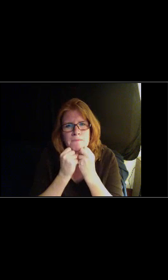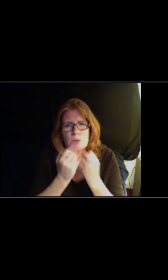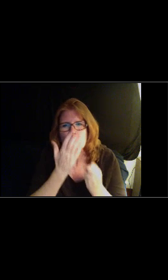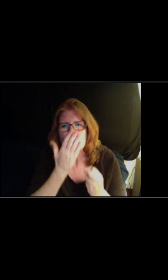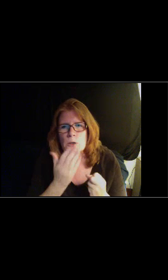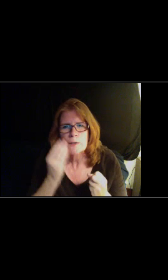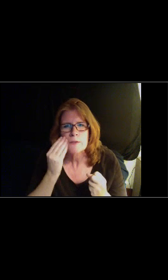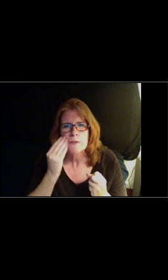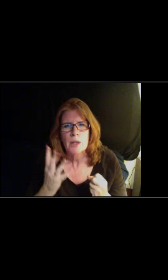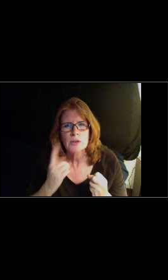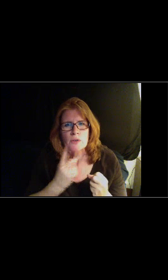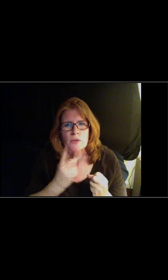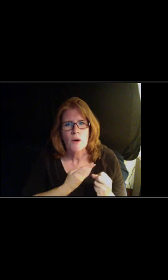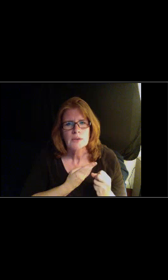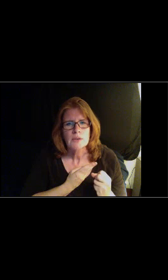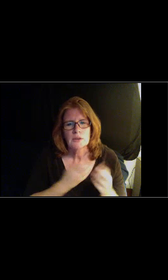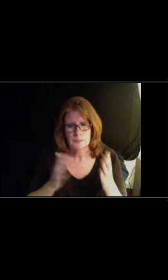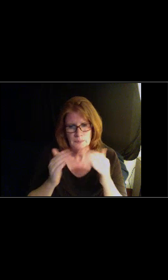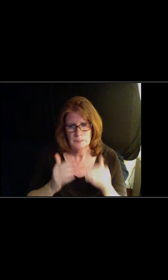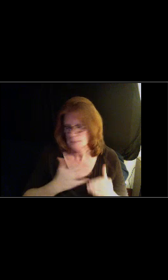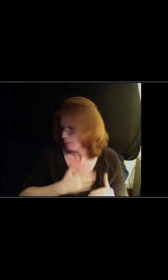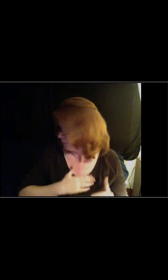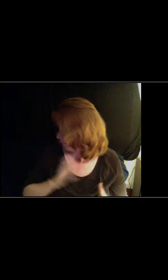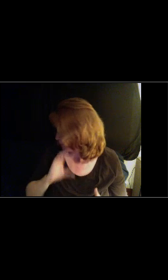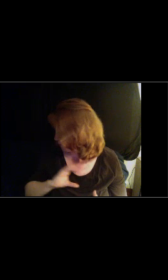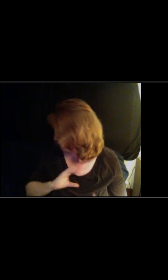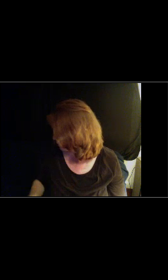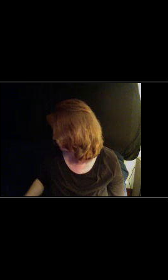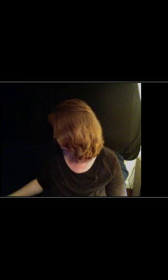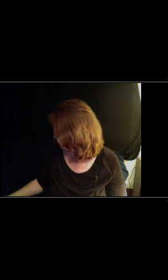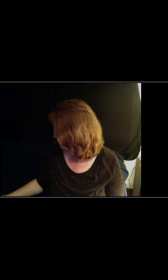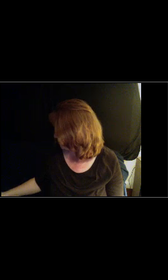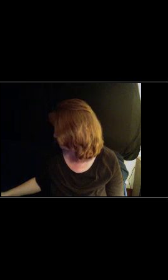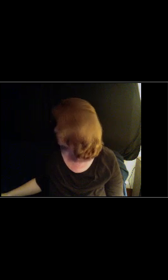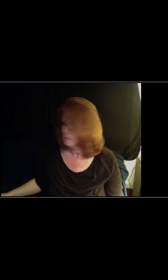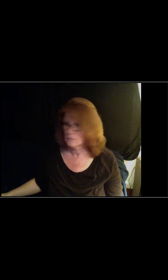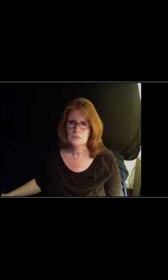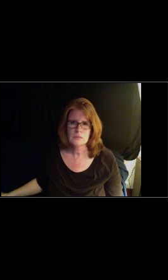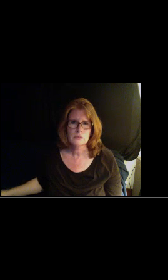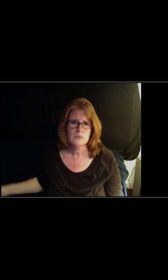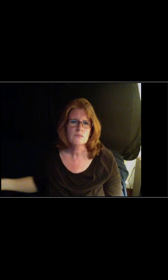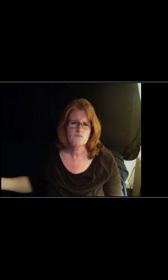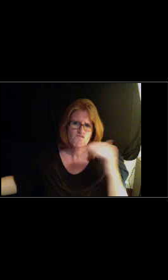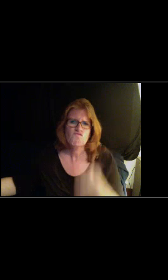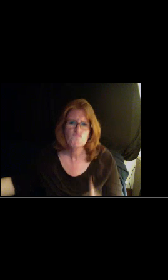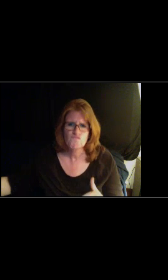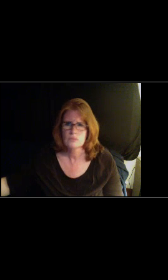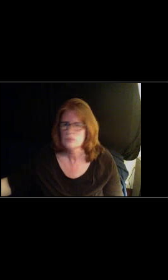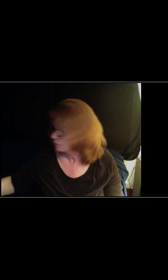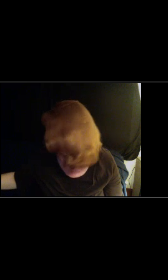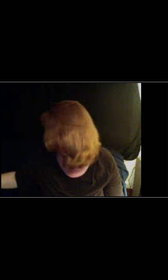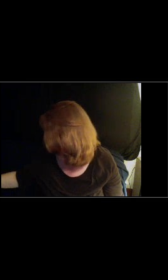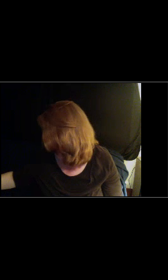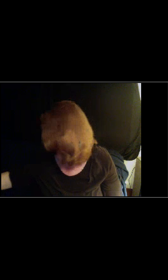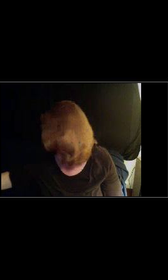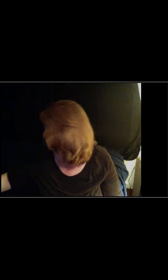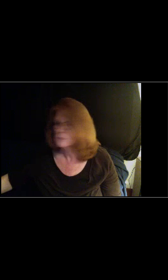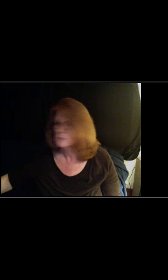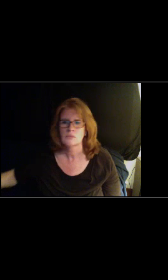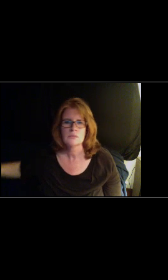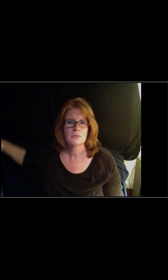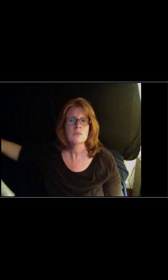using, but what is the value? What is the knowledge that we are trying to gain and express when we